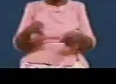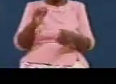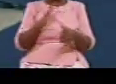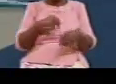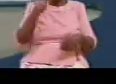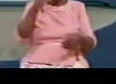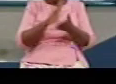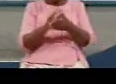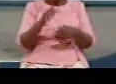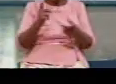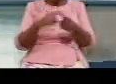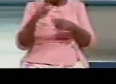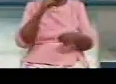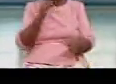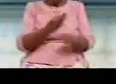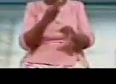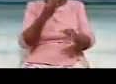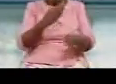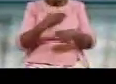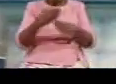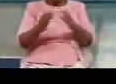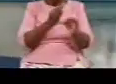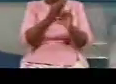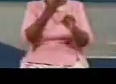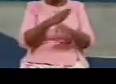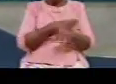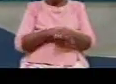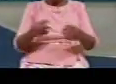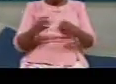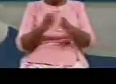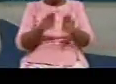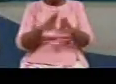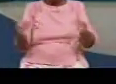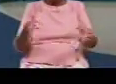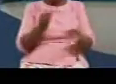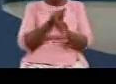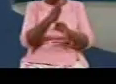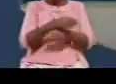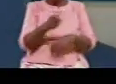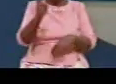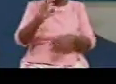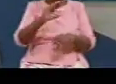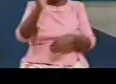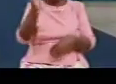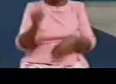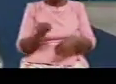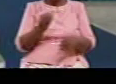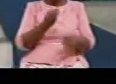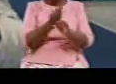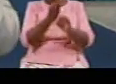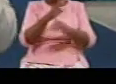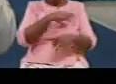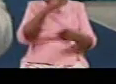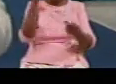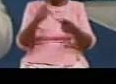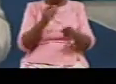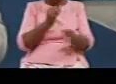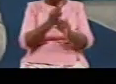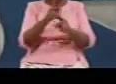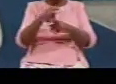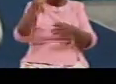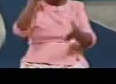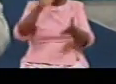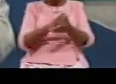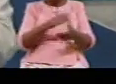totally faithful, transparently faithful, 100% faithful, perfectly faithful to your husband. And you know in